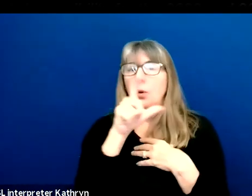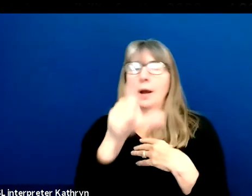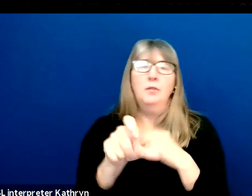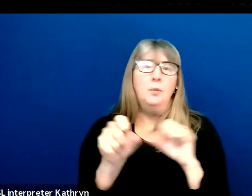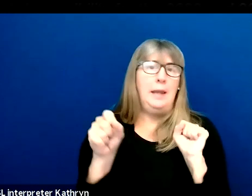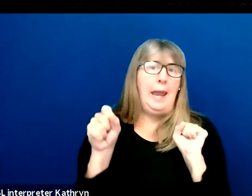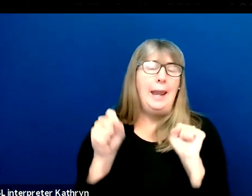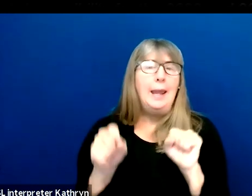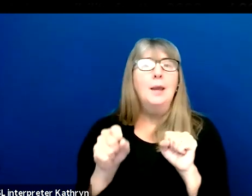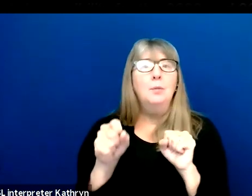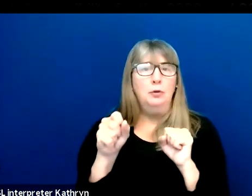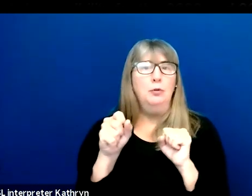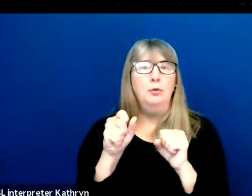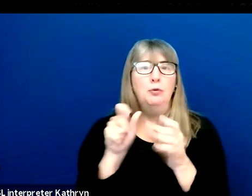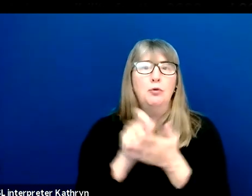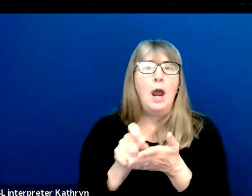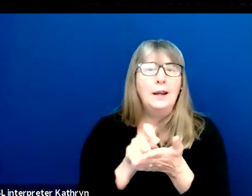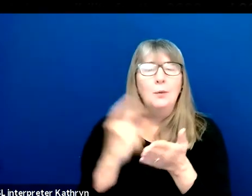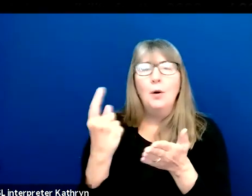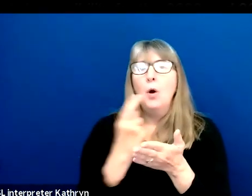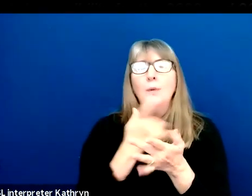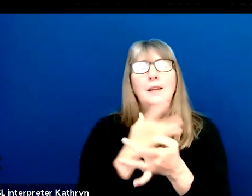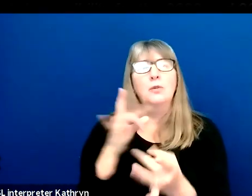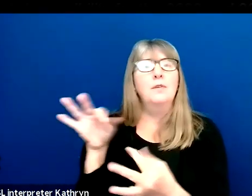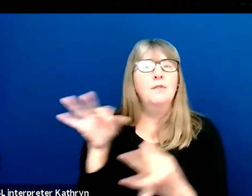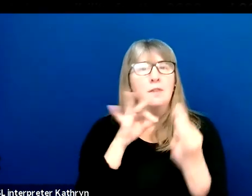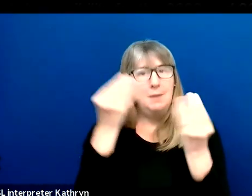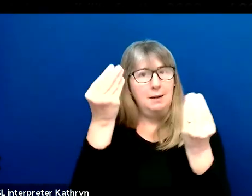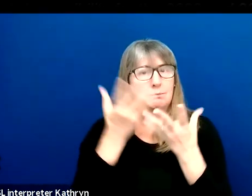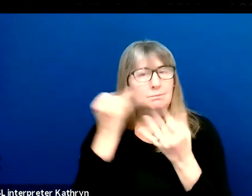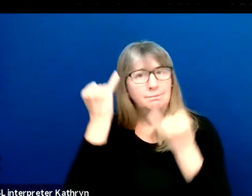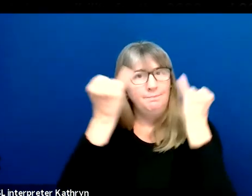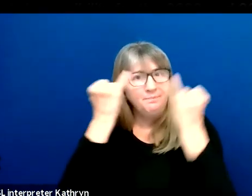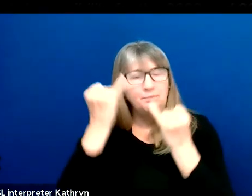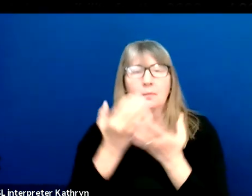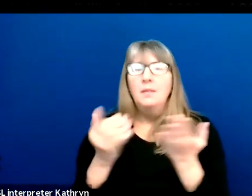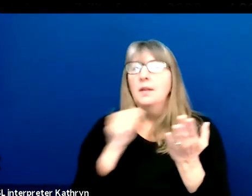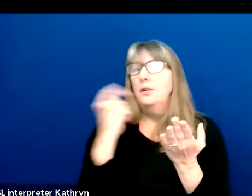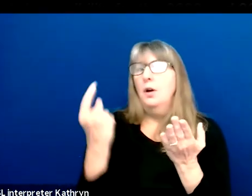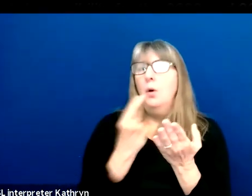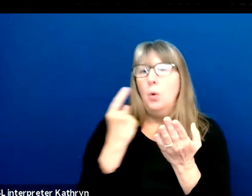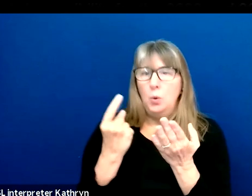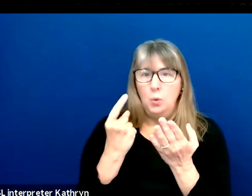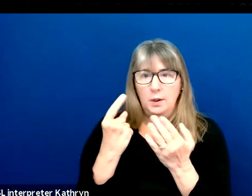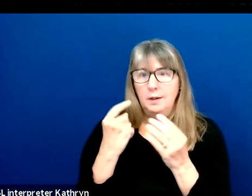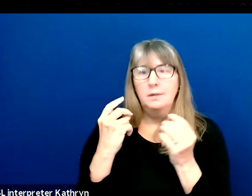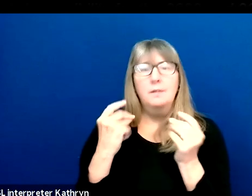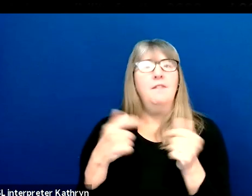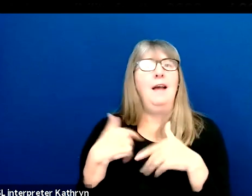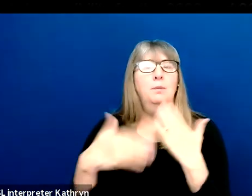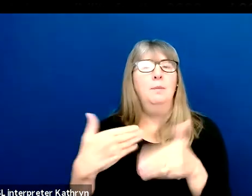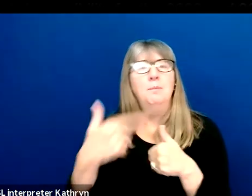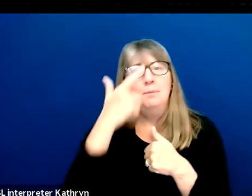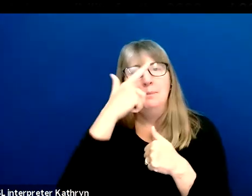like provide it. We're always interested in feedback. Things are not always going at a fast pace because